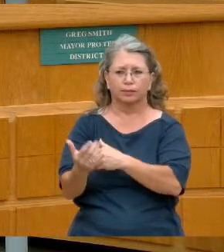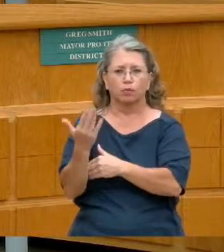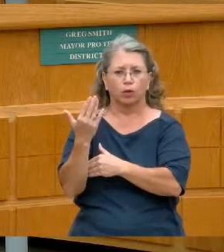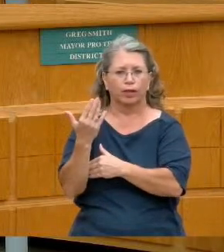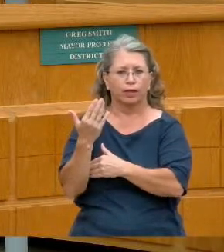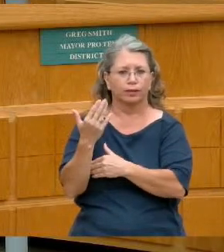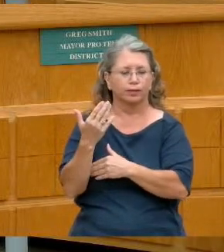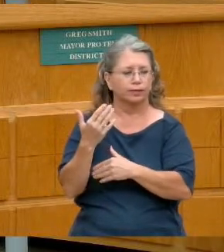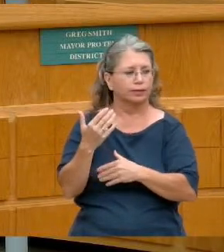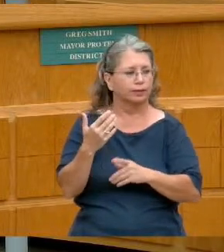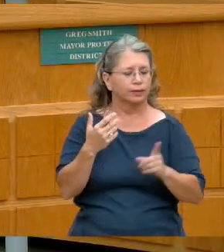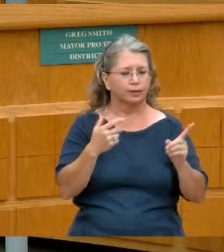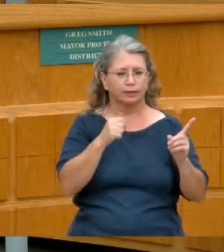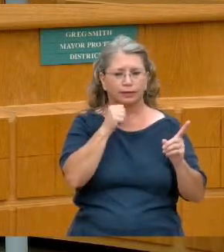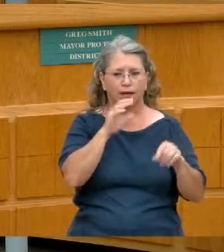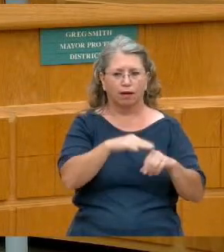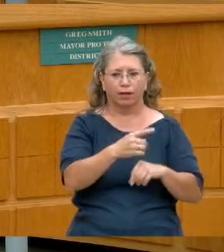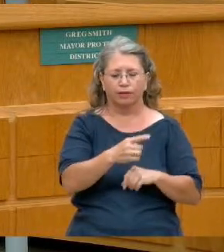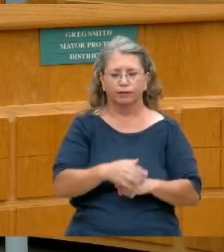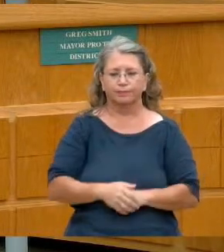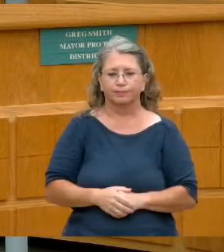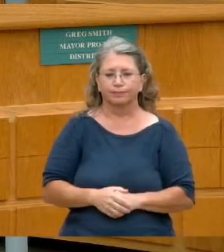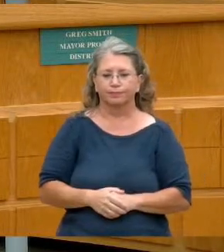yesterday, if I've got that correct.